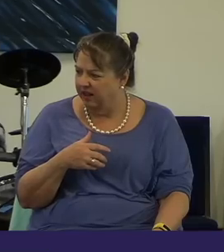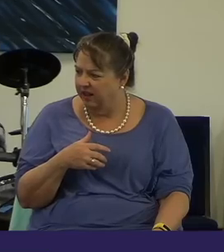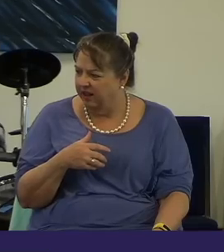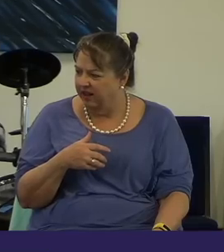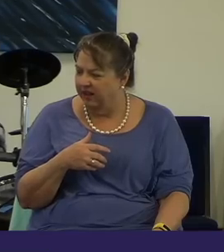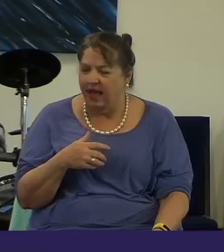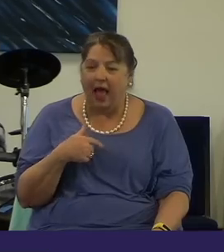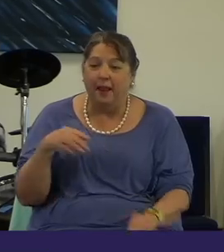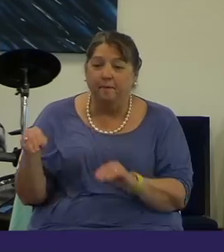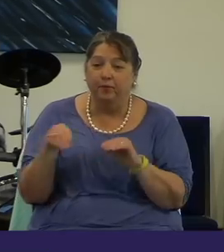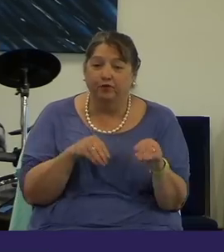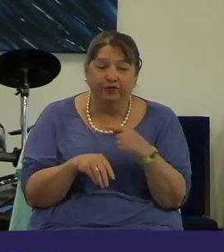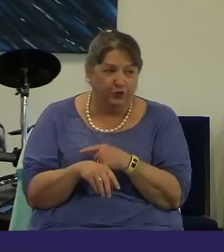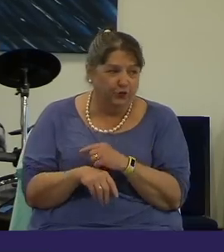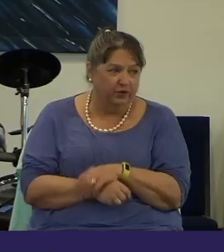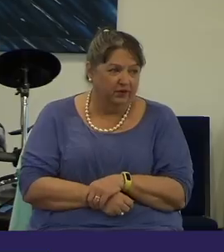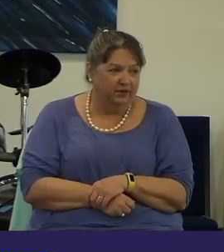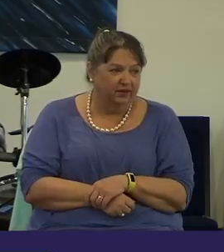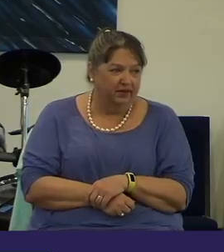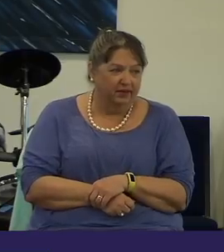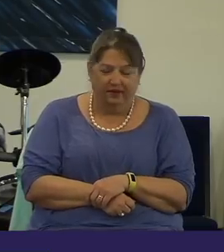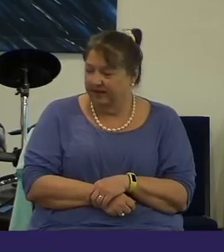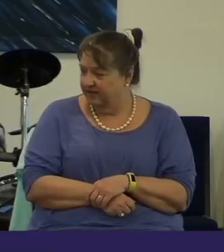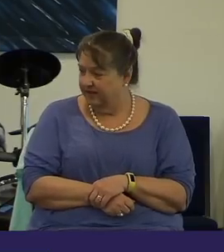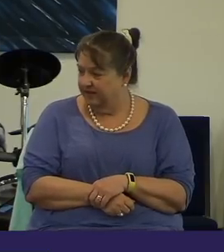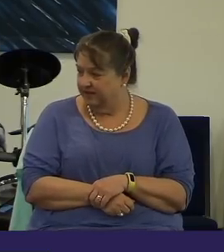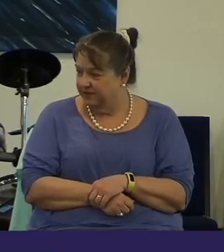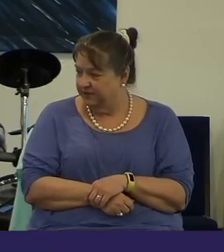Not anymore. You're right.